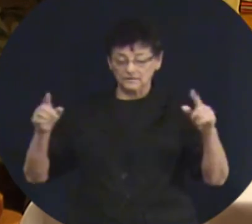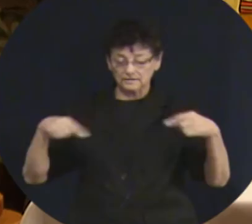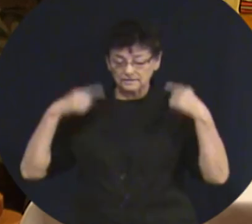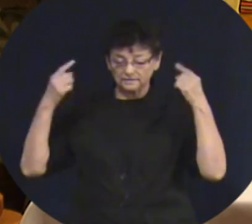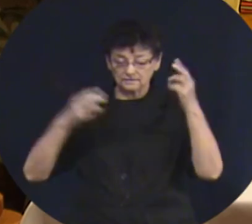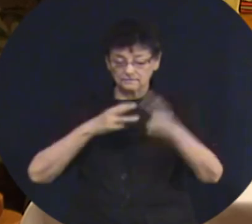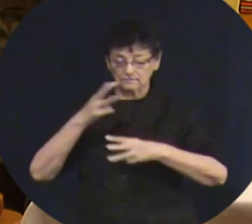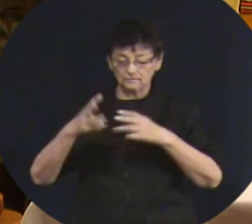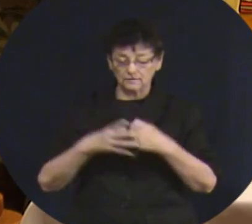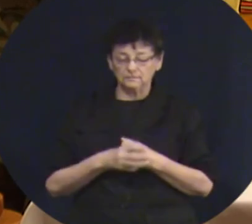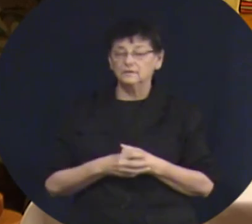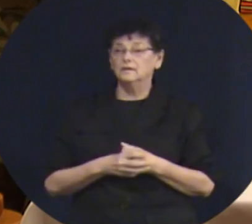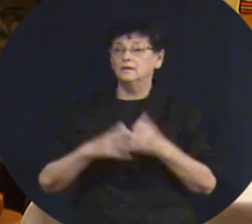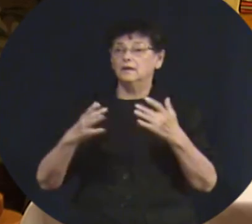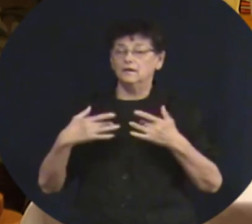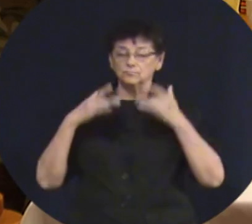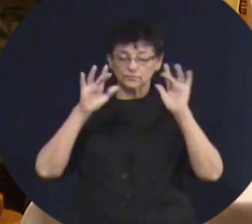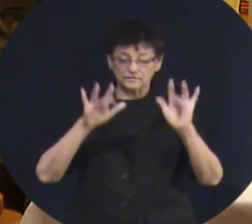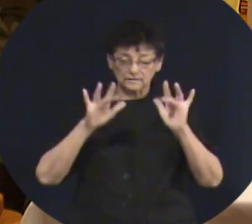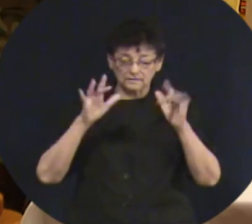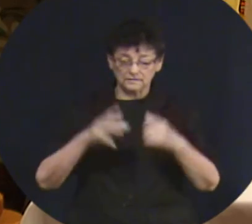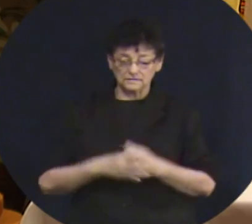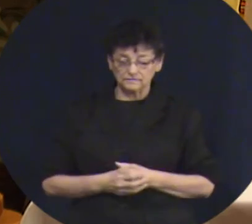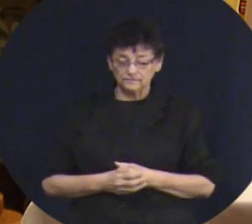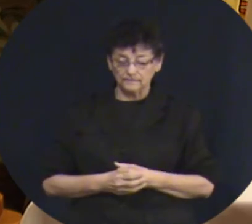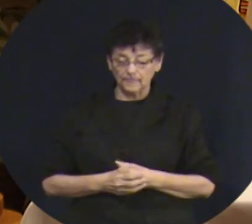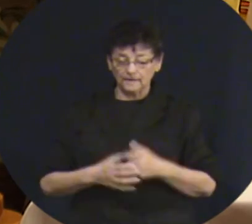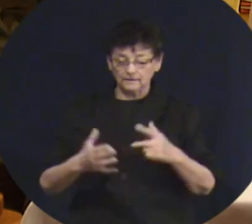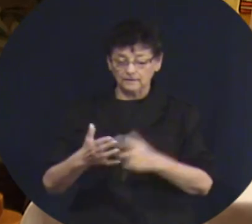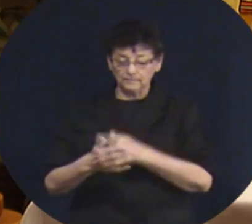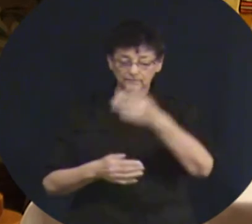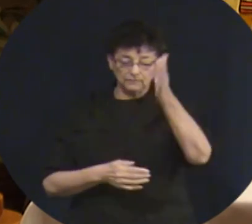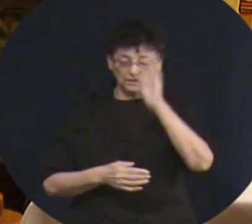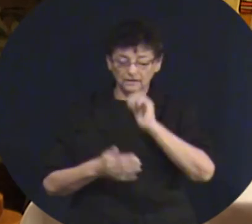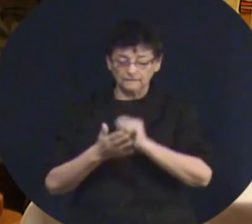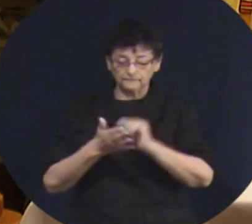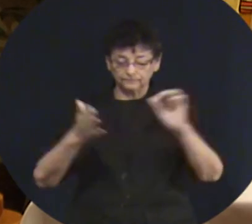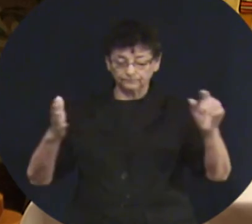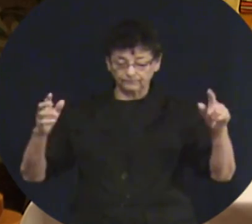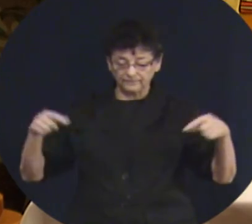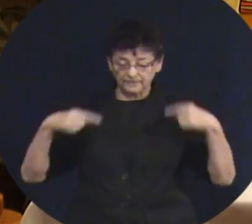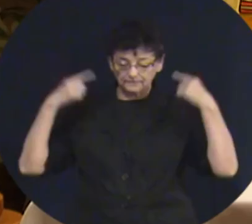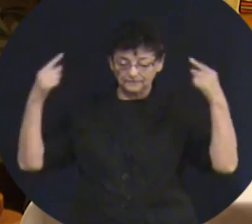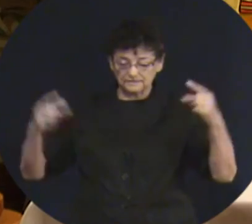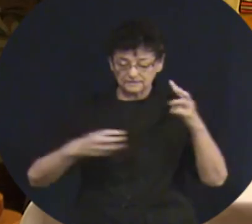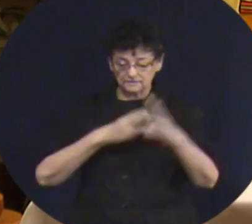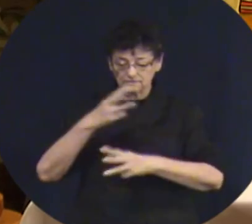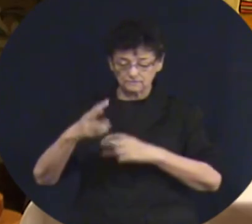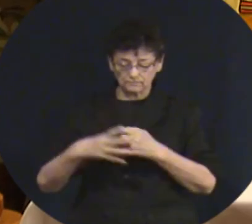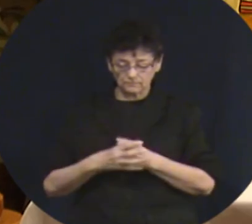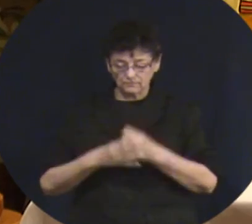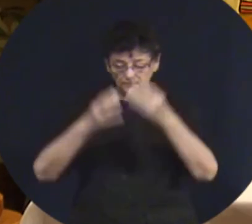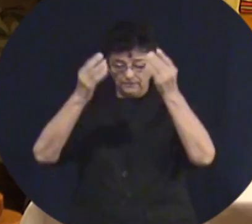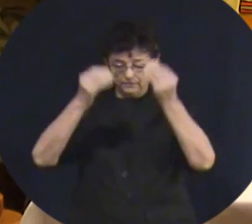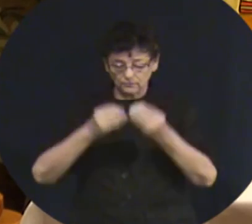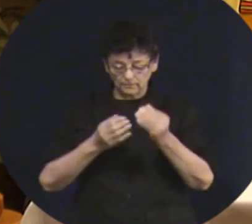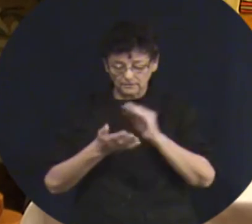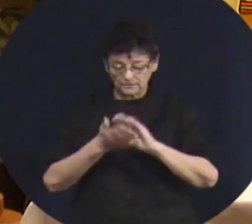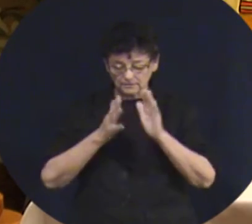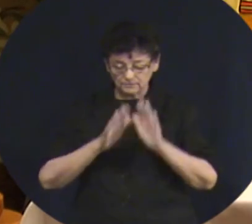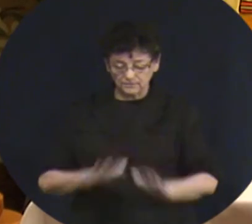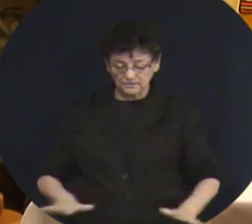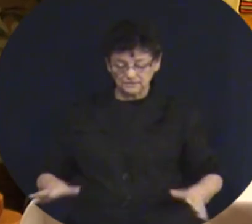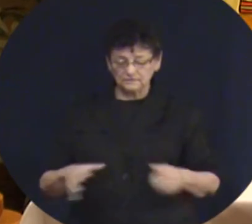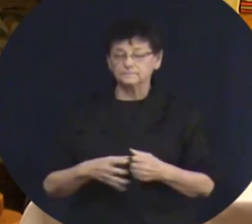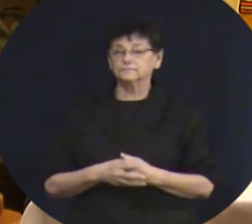take away the sins of the world. Have mercy on us. Lamb of God, you take away the sins of the world.